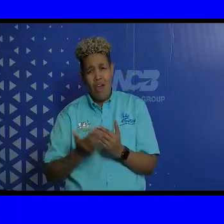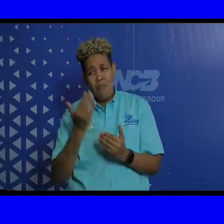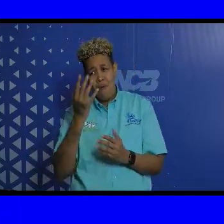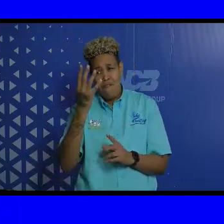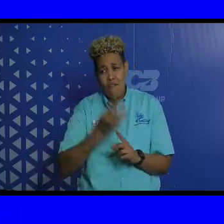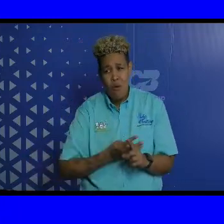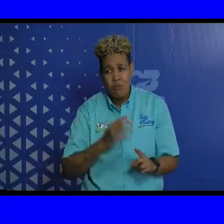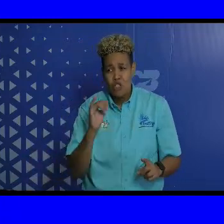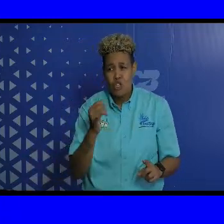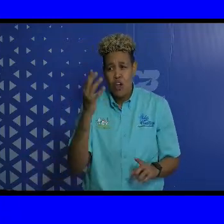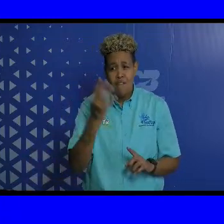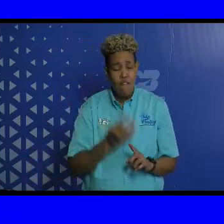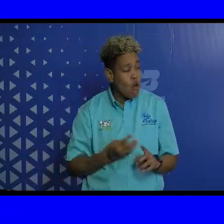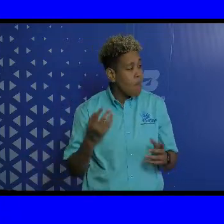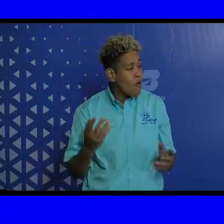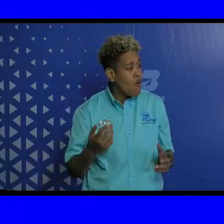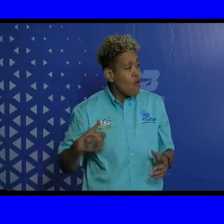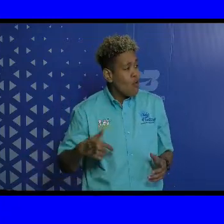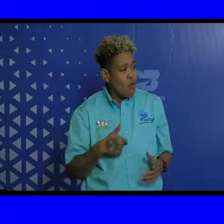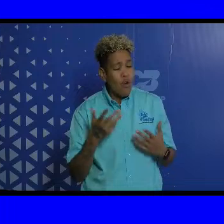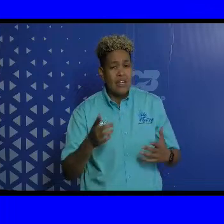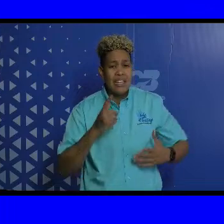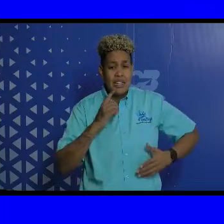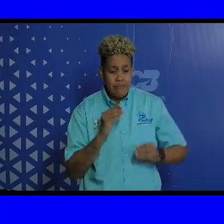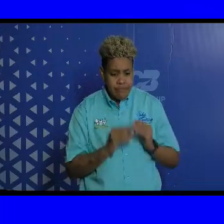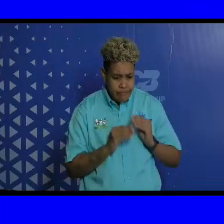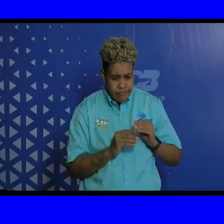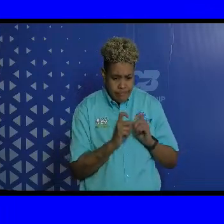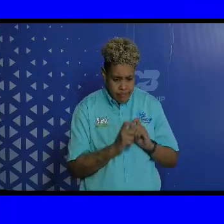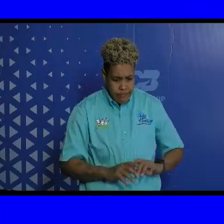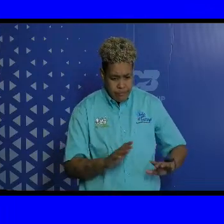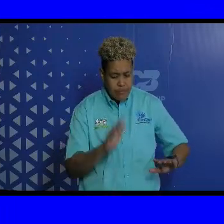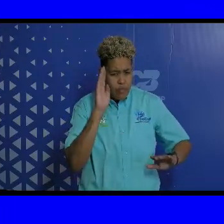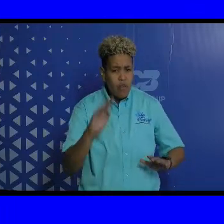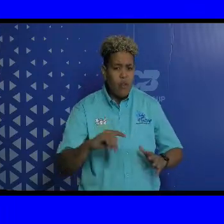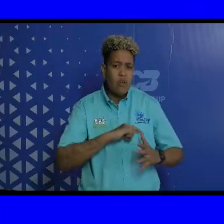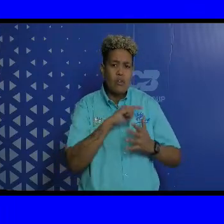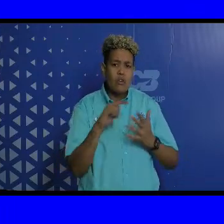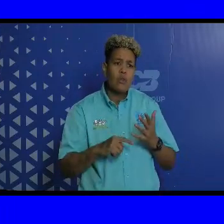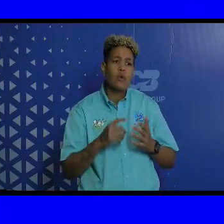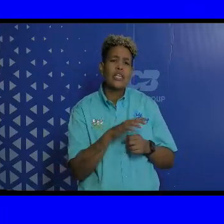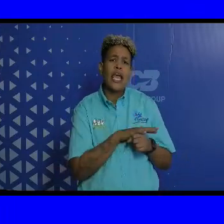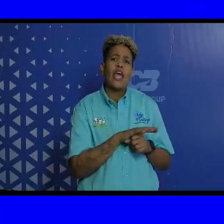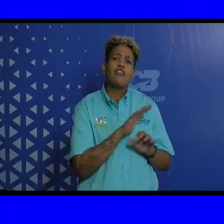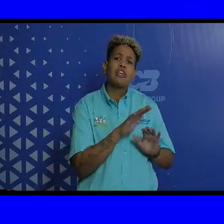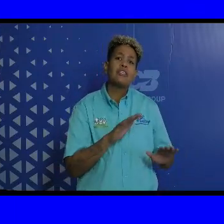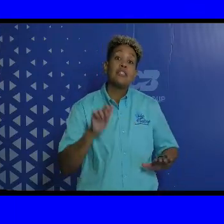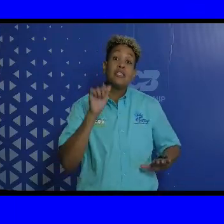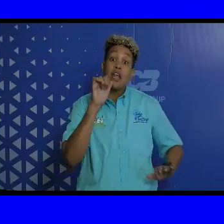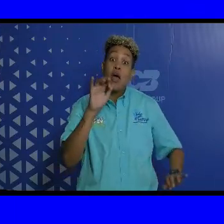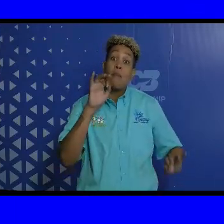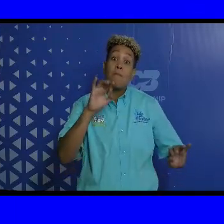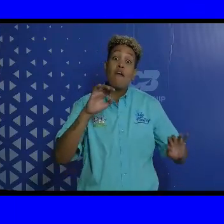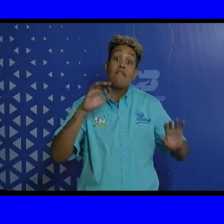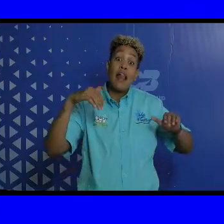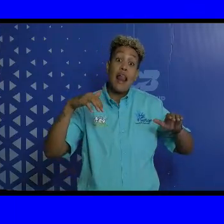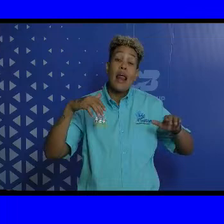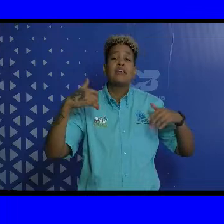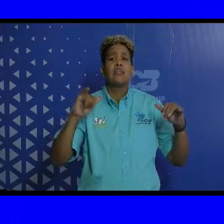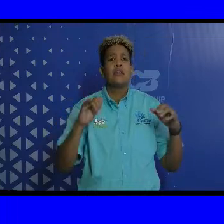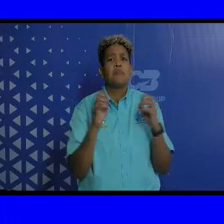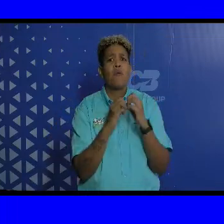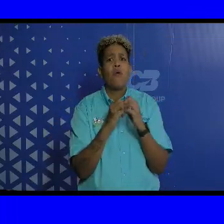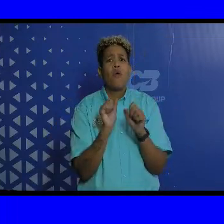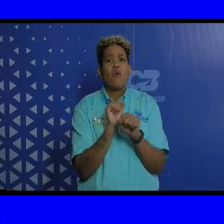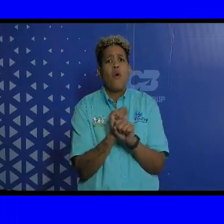months, we have righted all of those 3 areas. Not perfect yet. There's lots